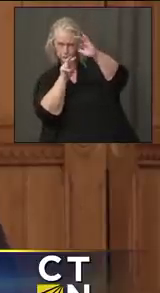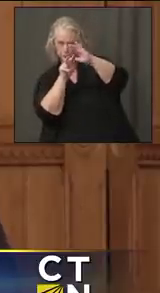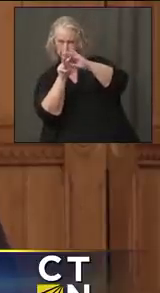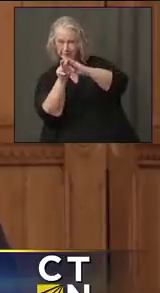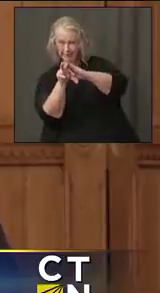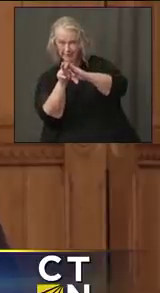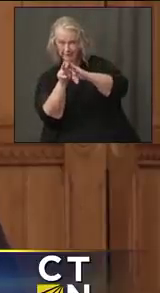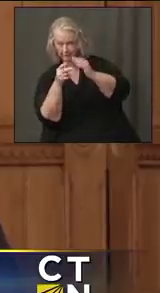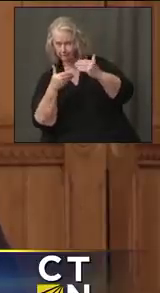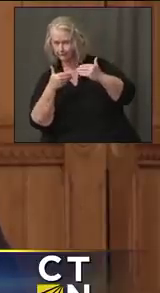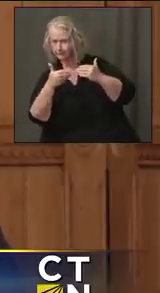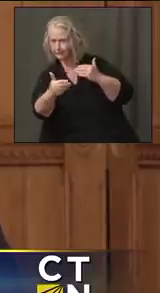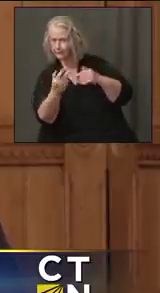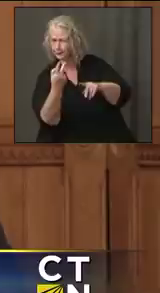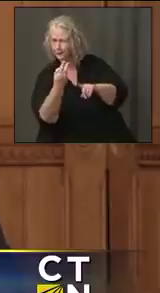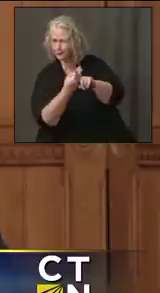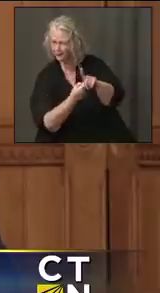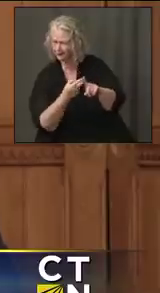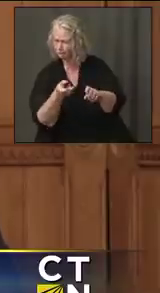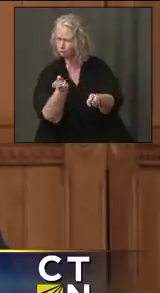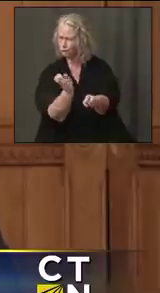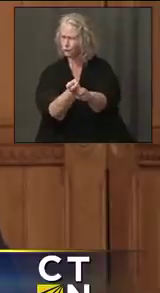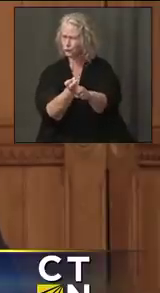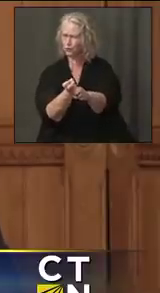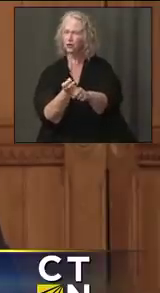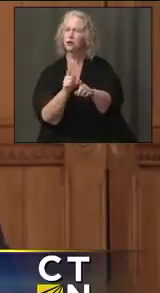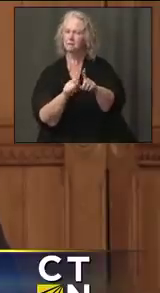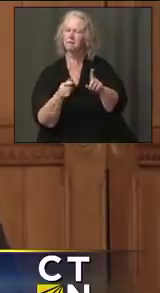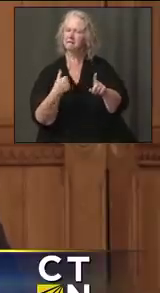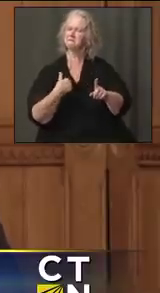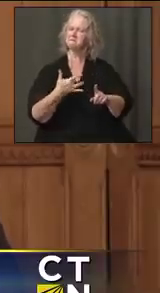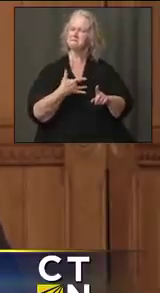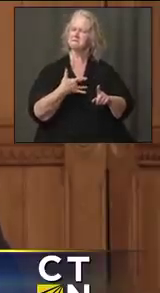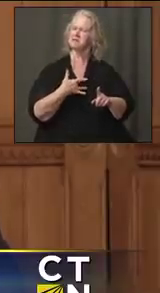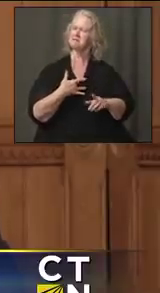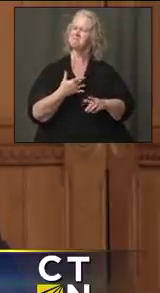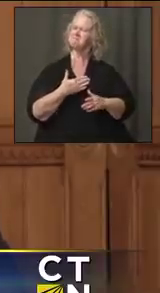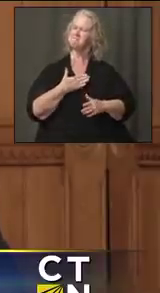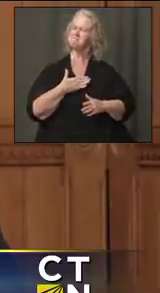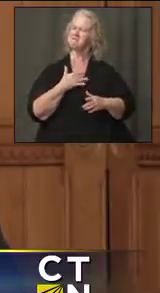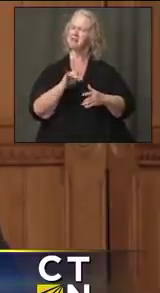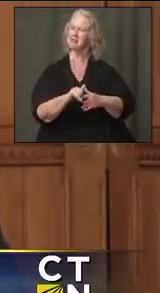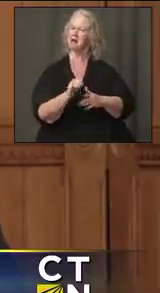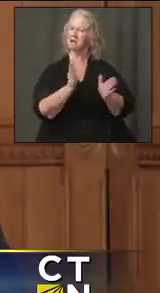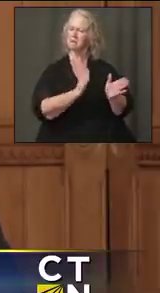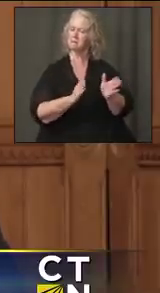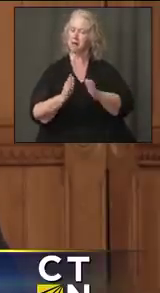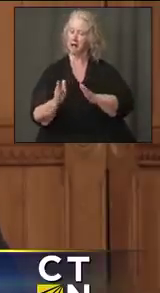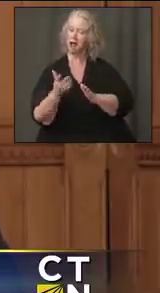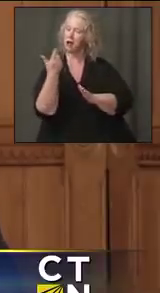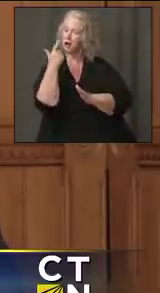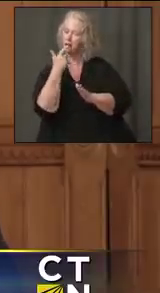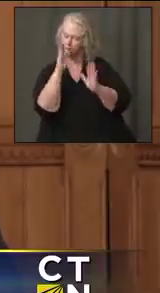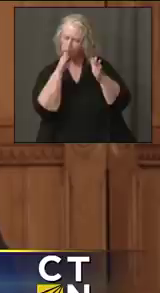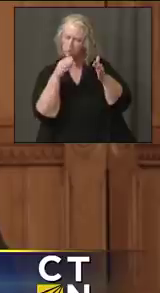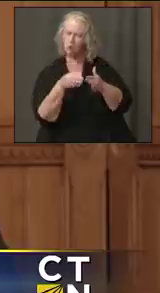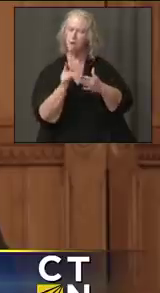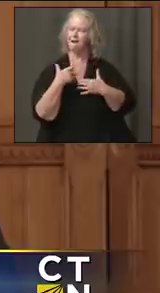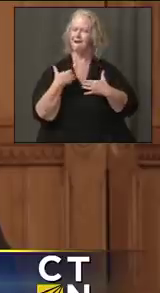2 months is extremely challenging, but we are pleased to have a plan for Connecticut that promotes health and safety for our students and